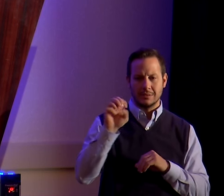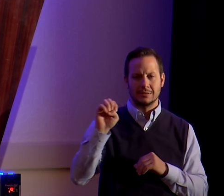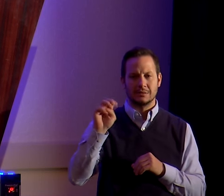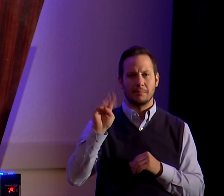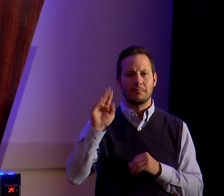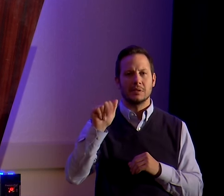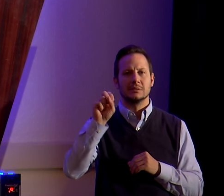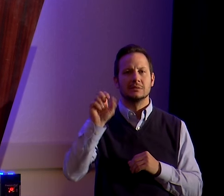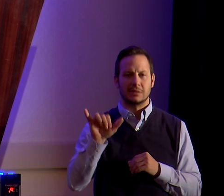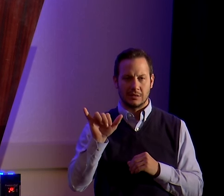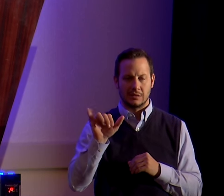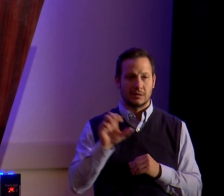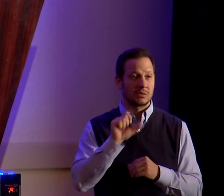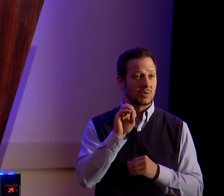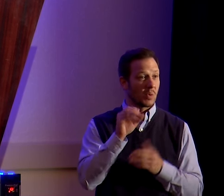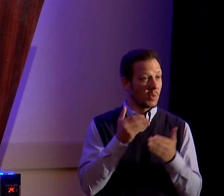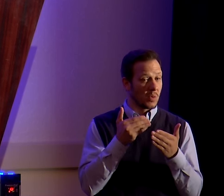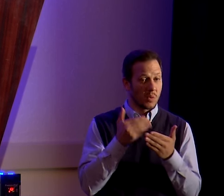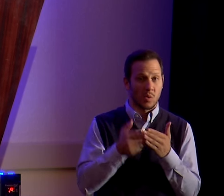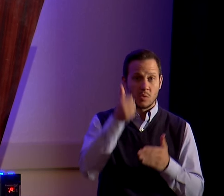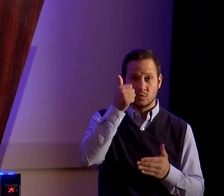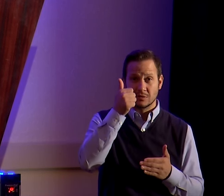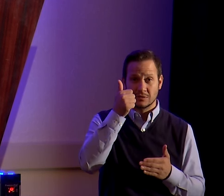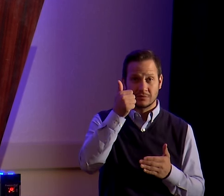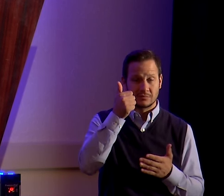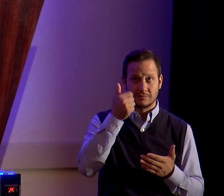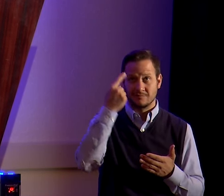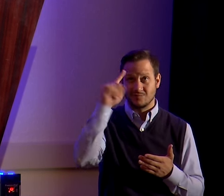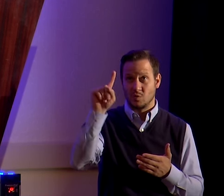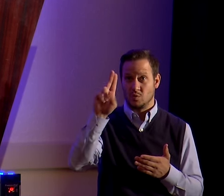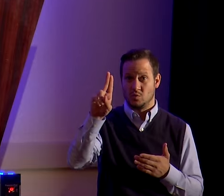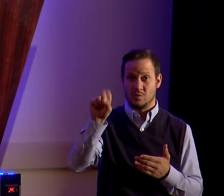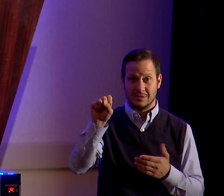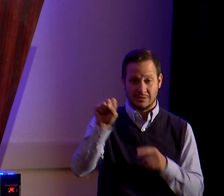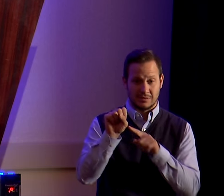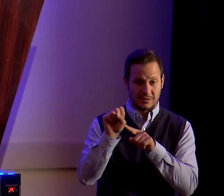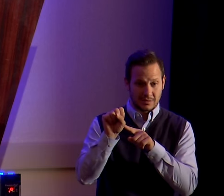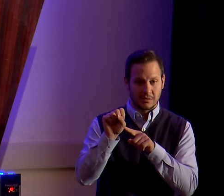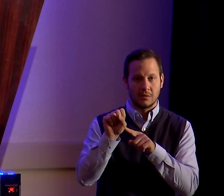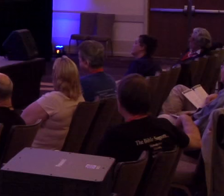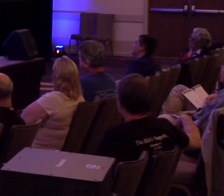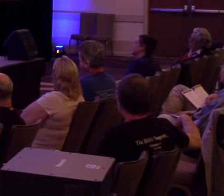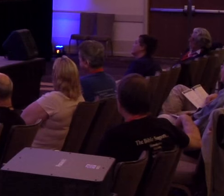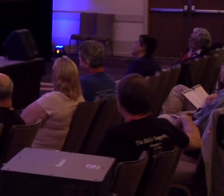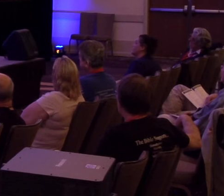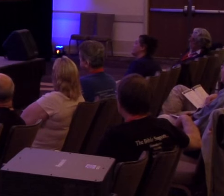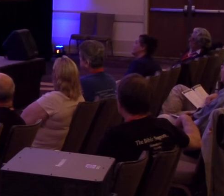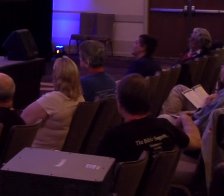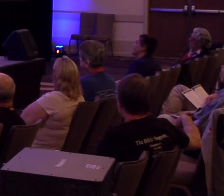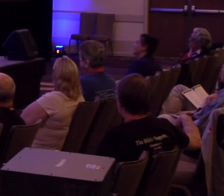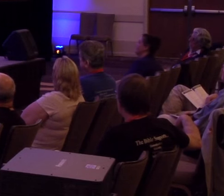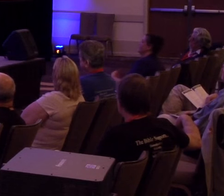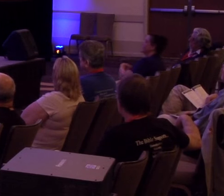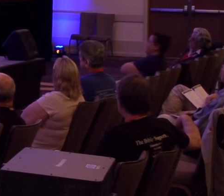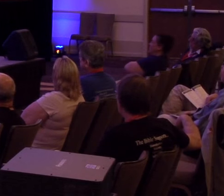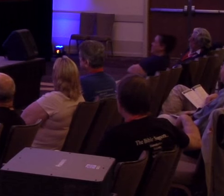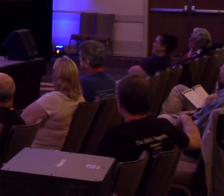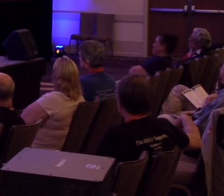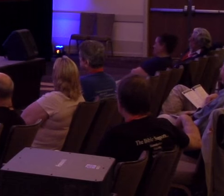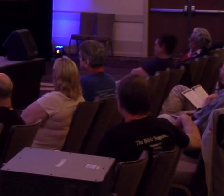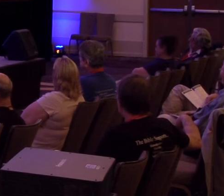I, the closest to US anything is the local Peace Corps office. So